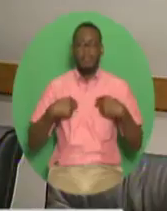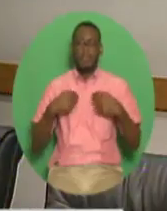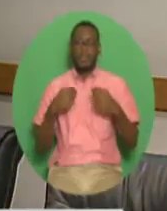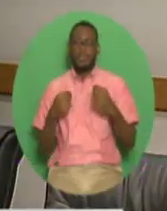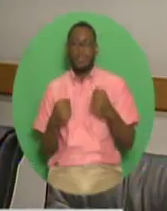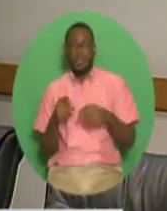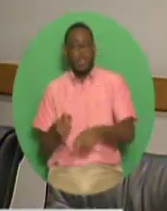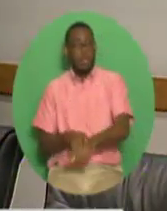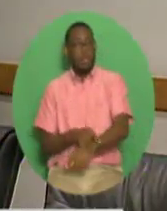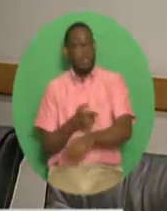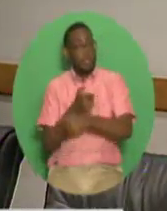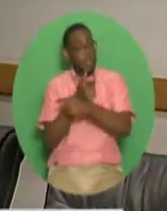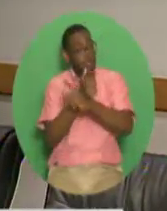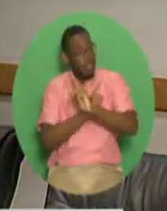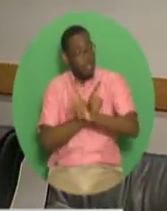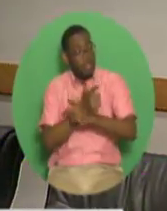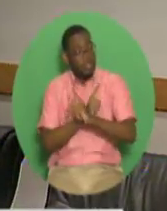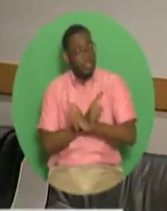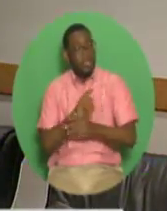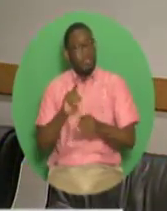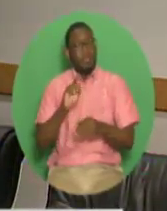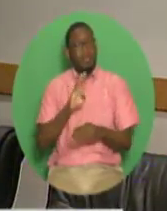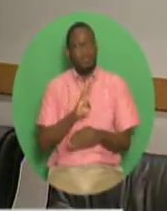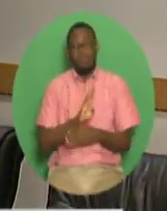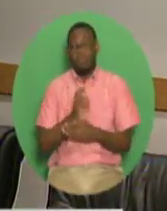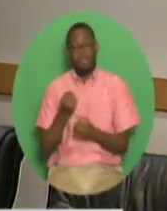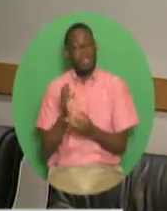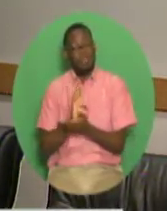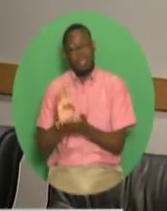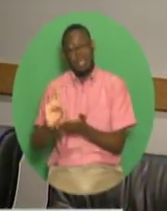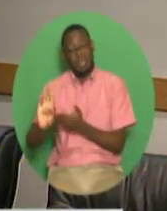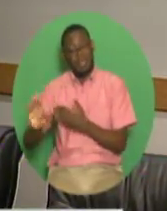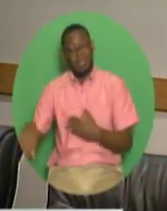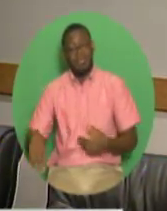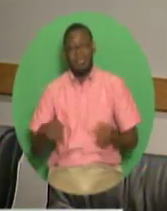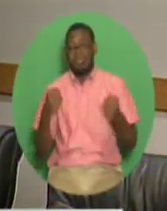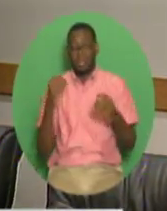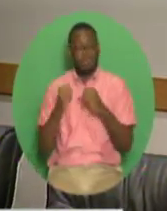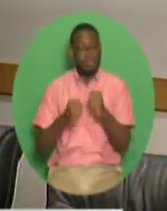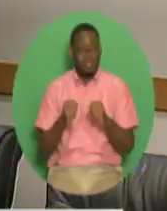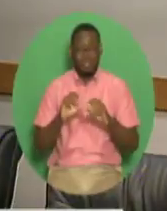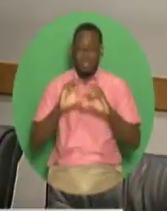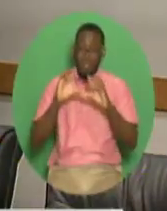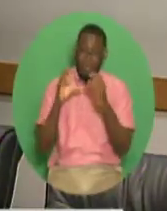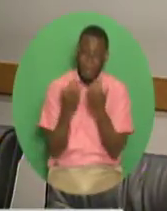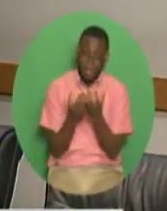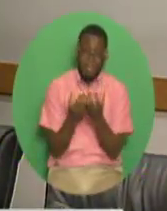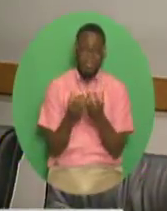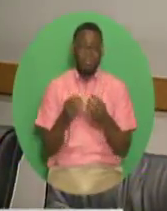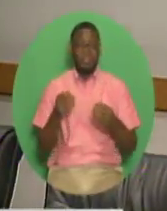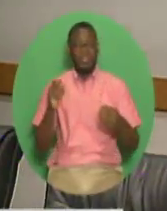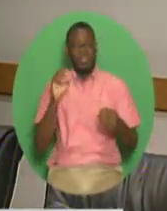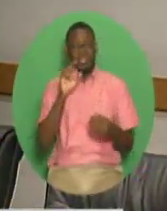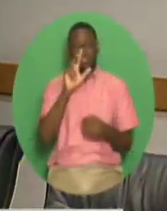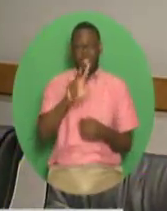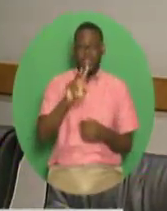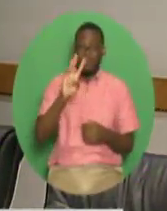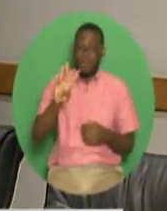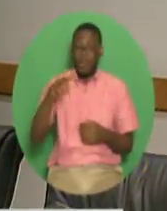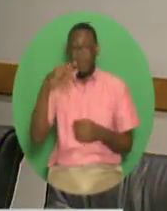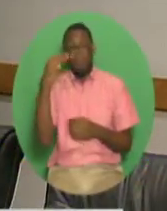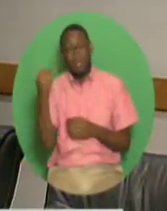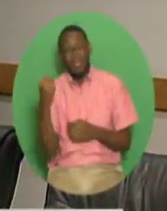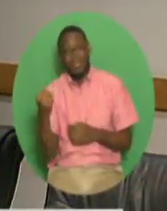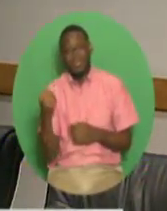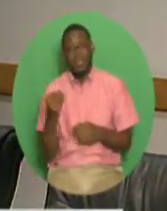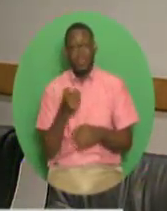Speaker, that these state companies had, and Sport Company was one. I think they had as much as $300 or $400 million in loans, and it wasn't really